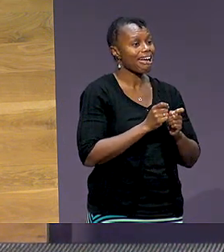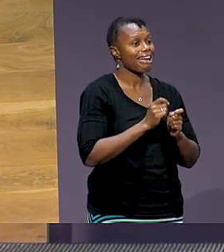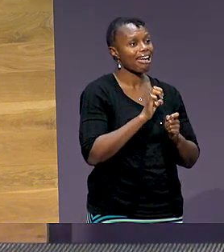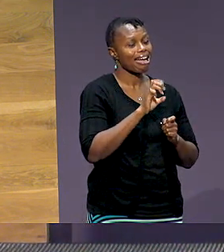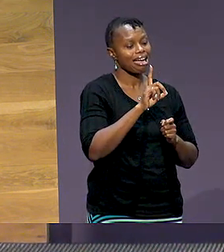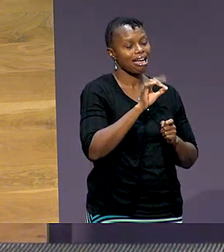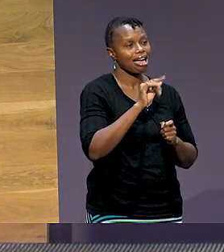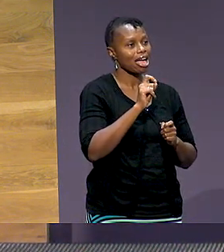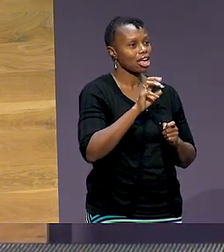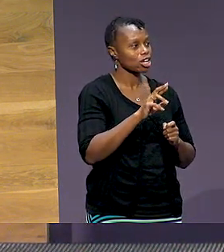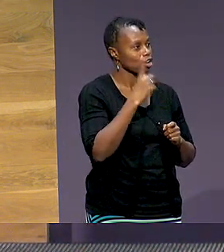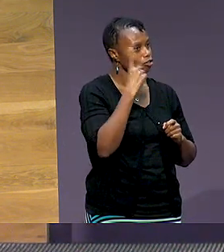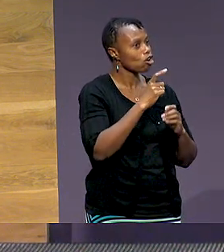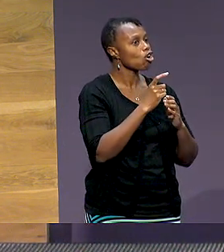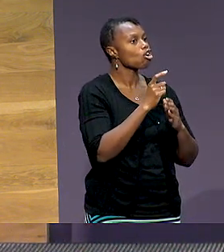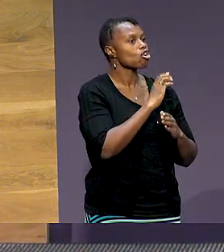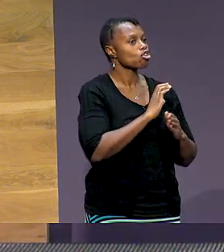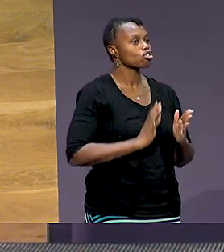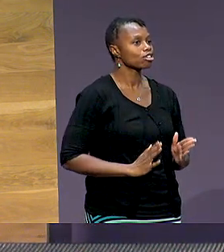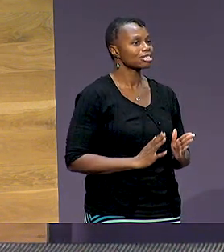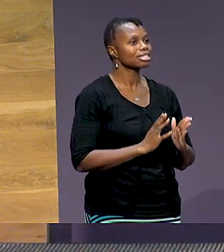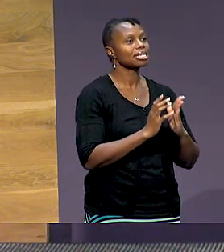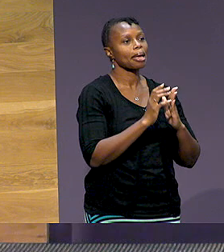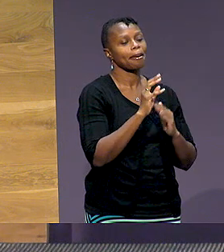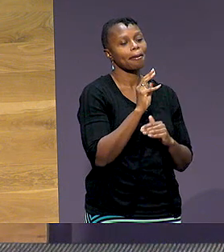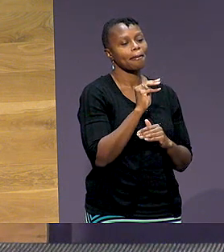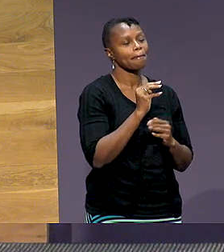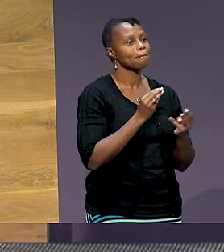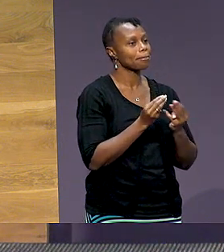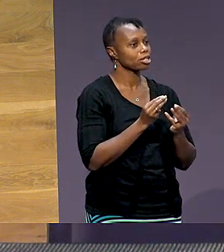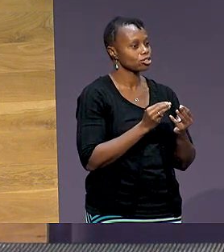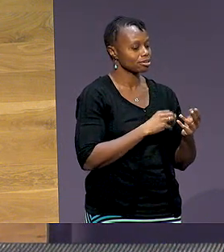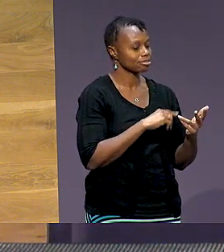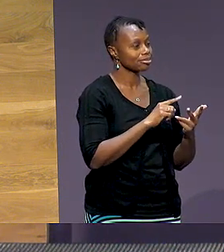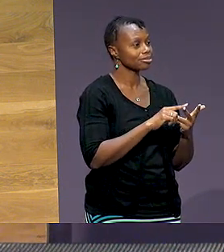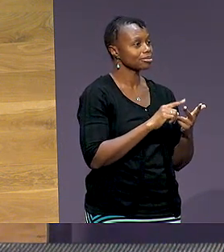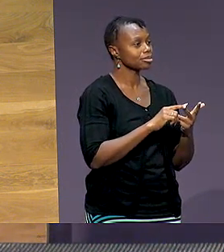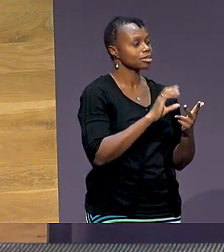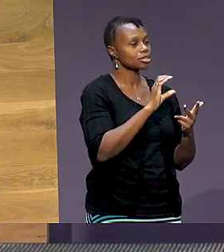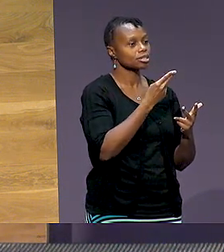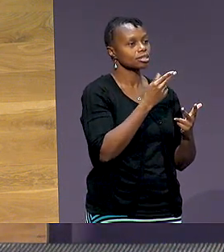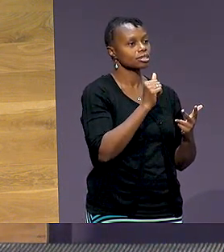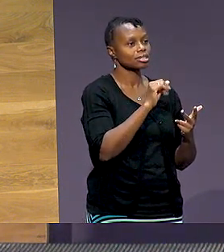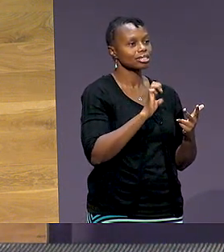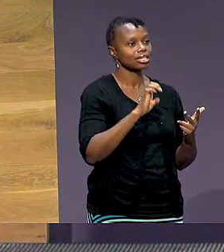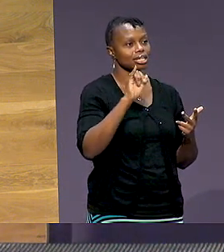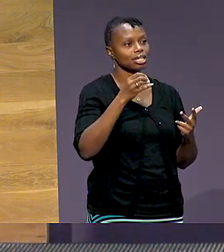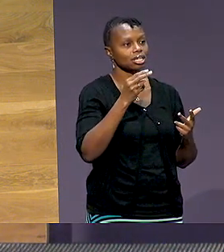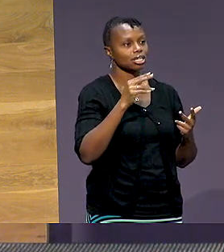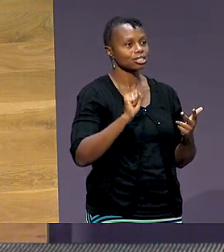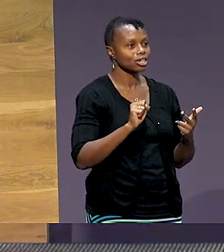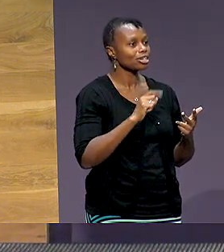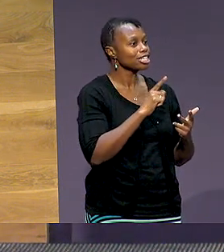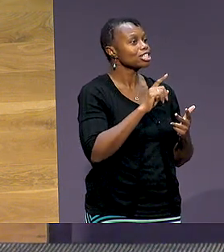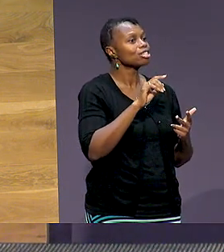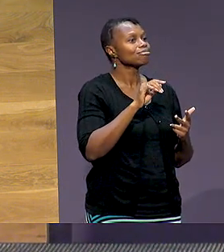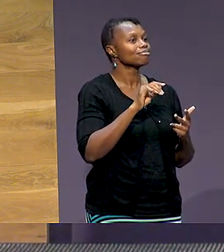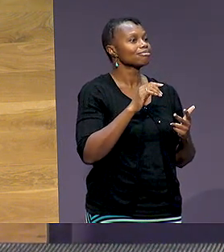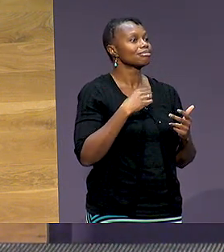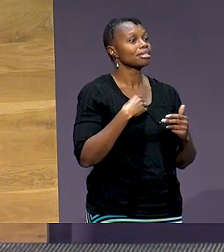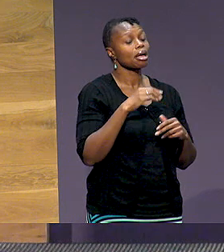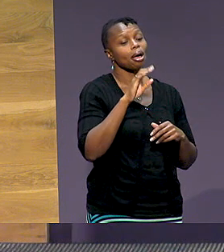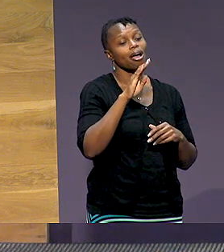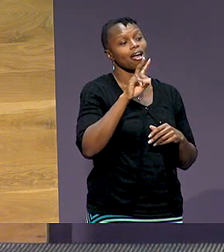media industry in various ways. Chase Jones, THM grad, church planter and YouTube vlogger.